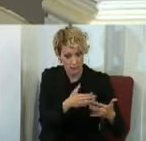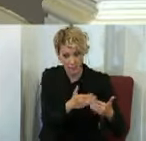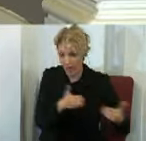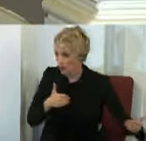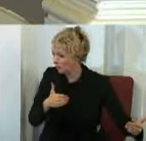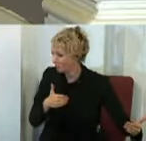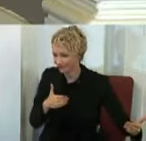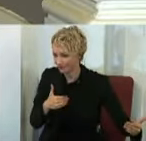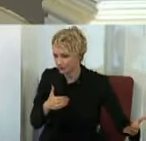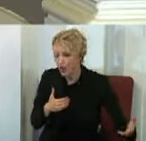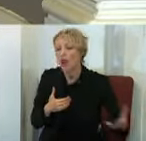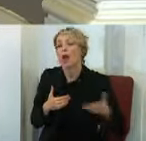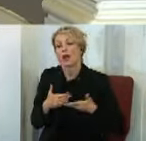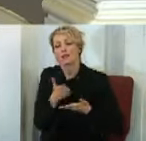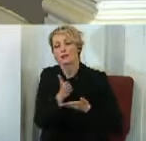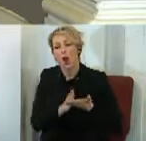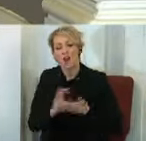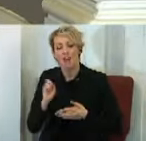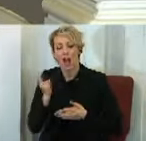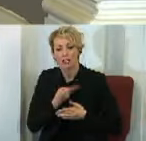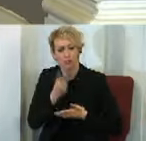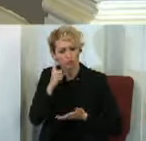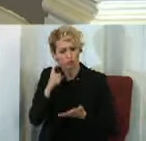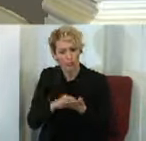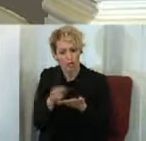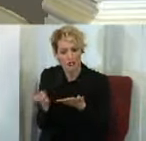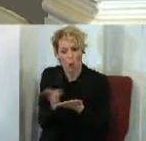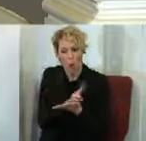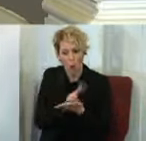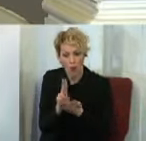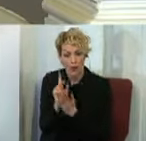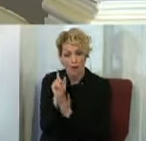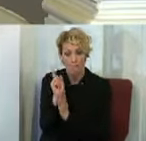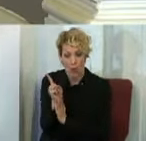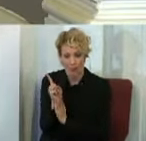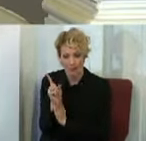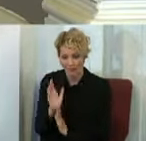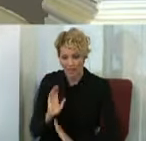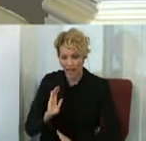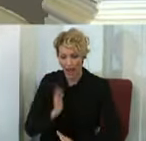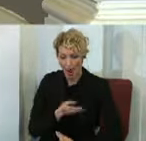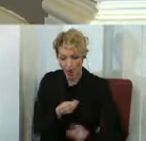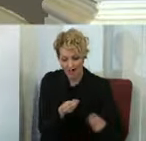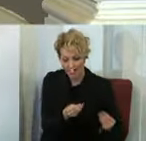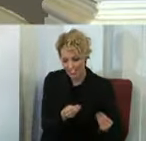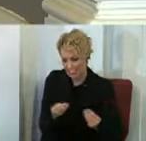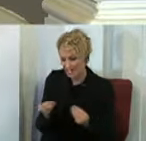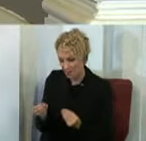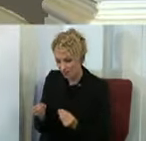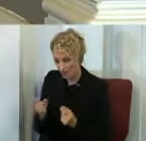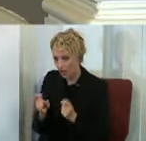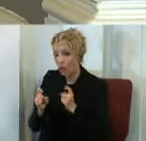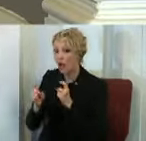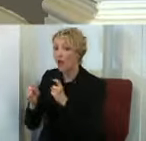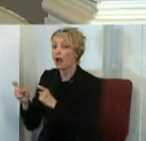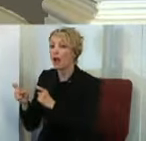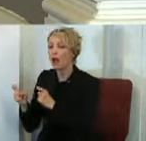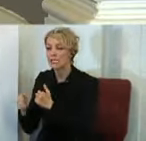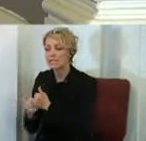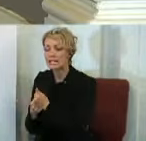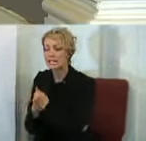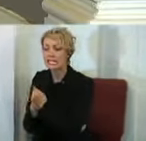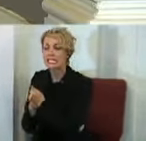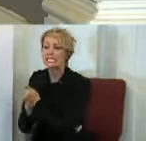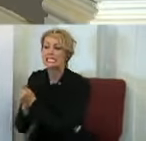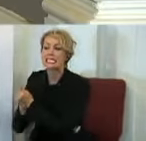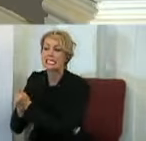have to recognize in this holy moment that our giving is what sustains this effort. We can't